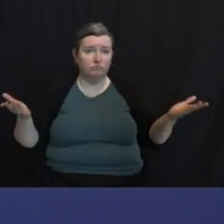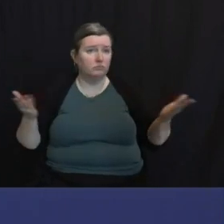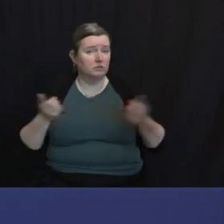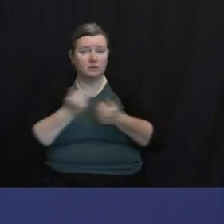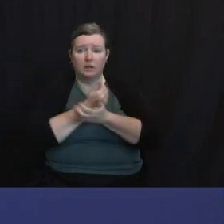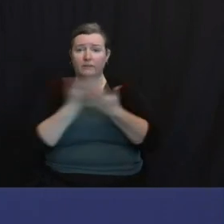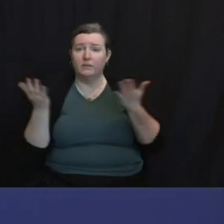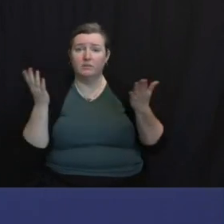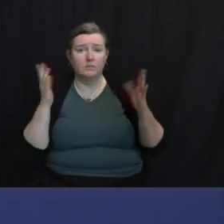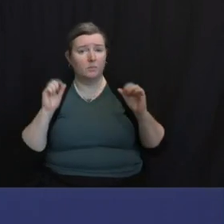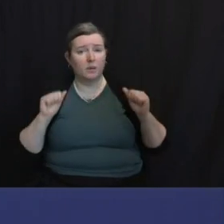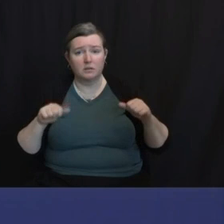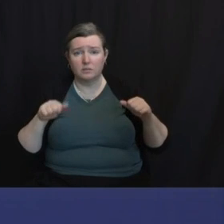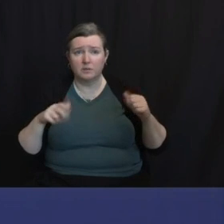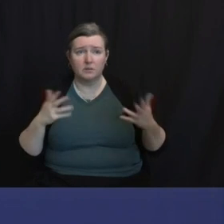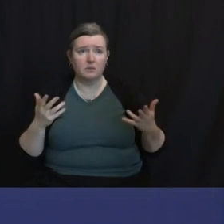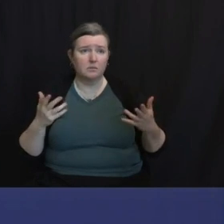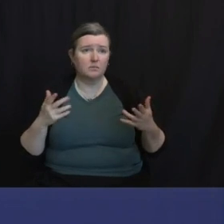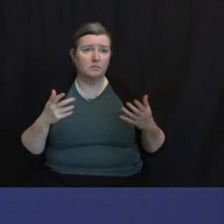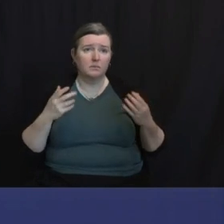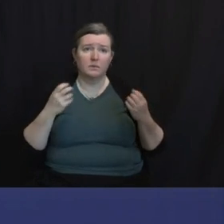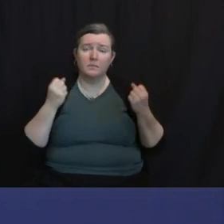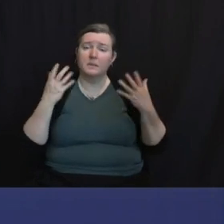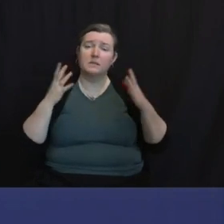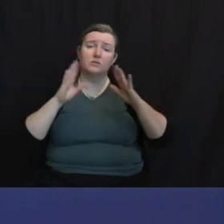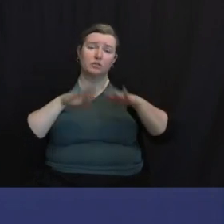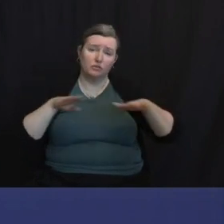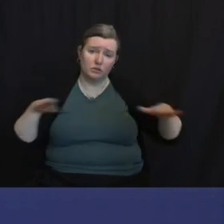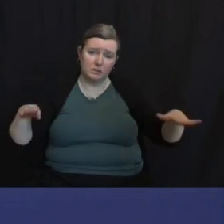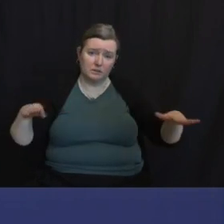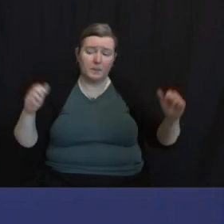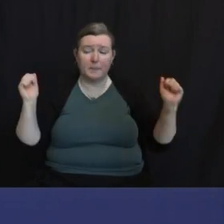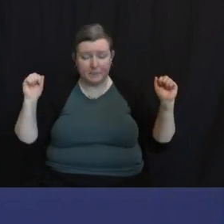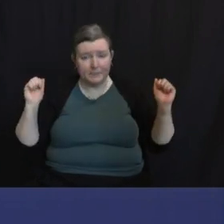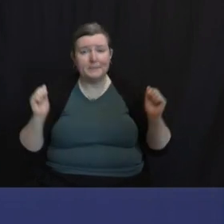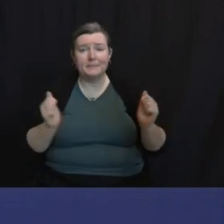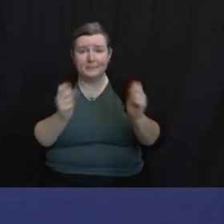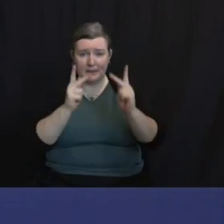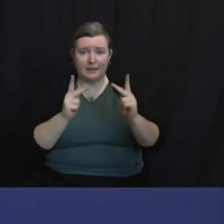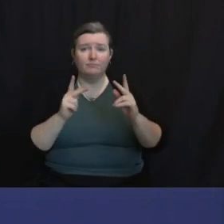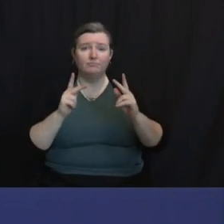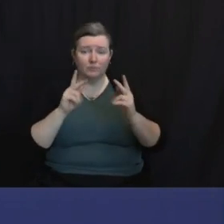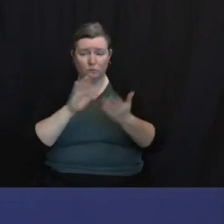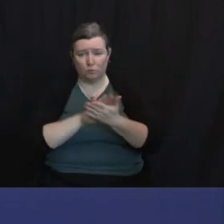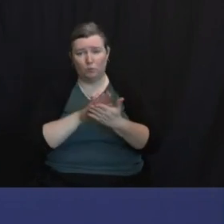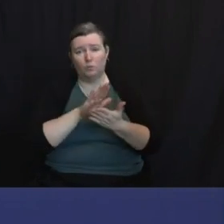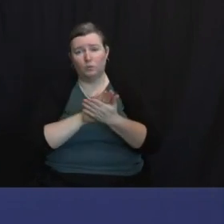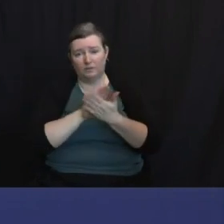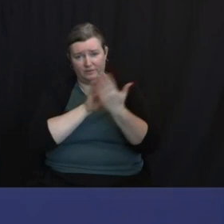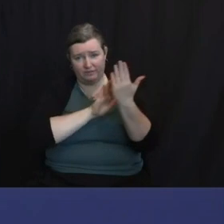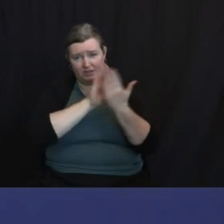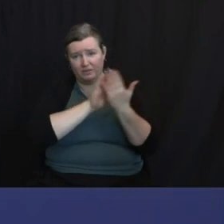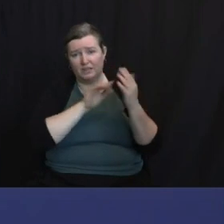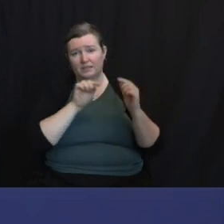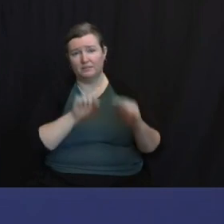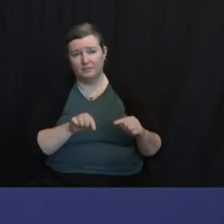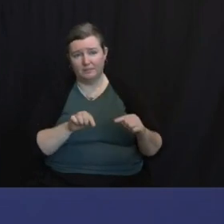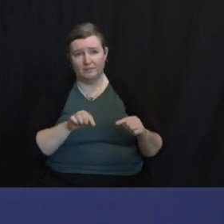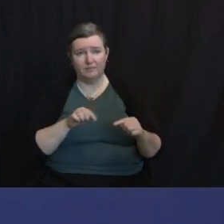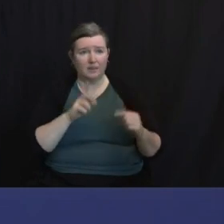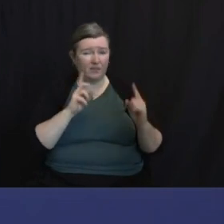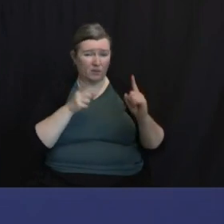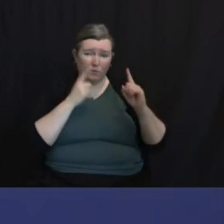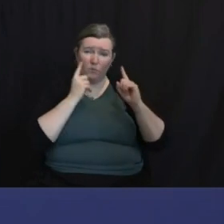to get as many kids back safely and responsibly into a classroom. And we've been doing that from day one, and I promise you we're